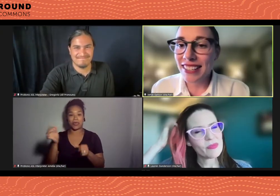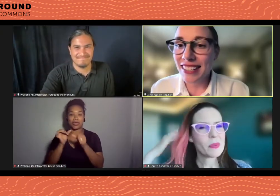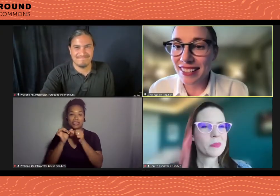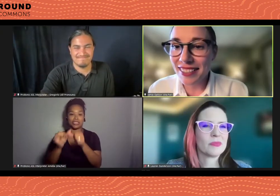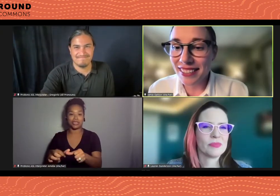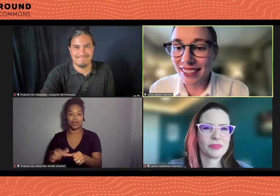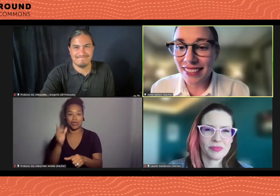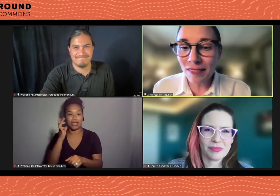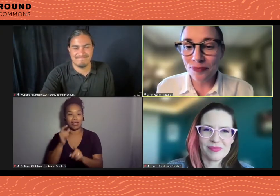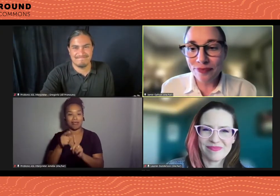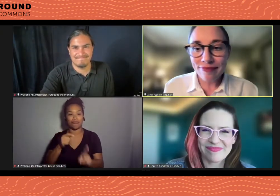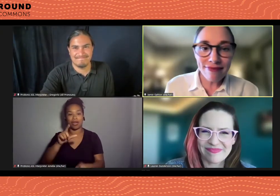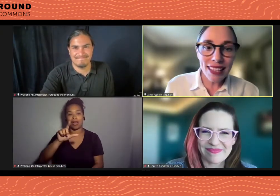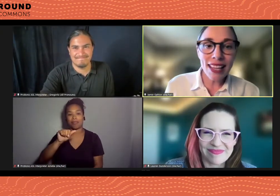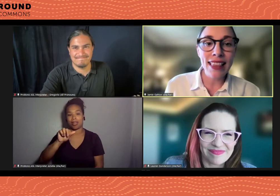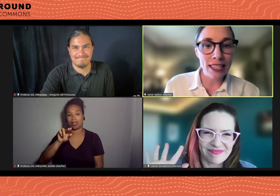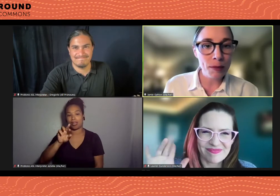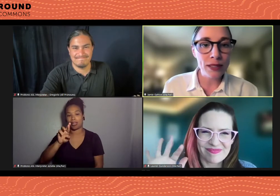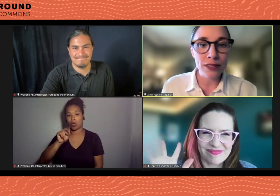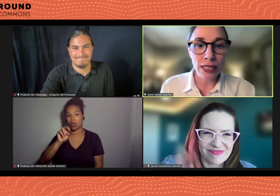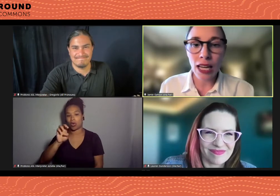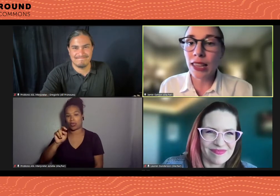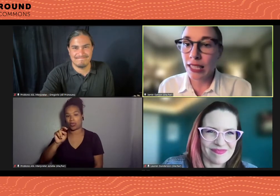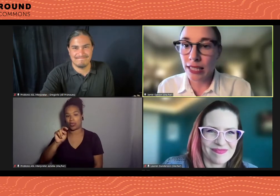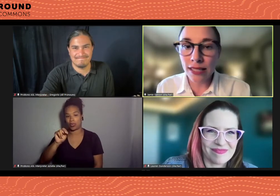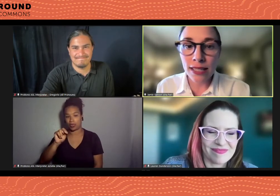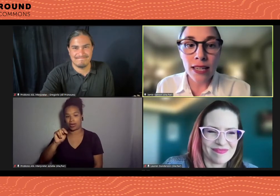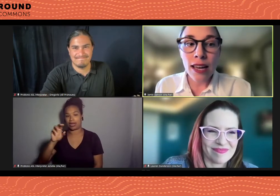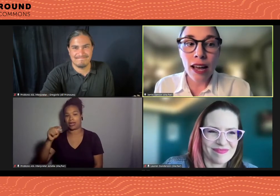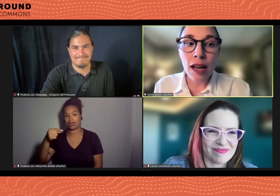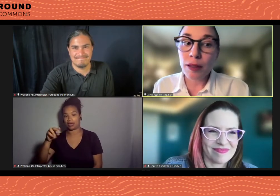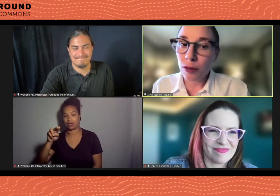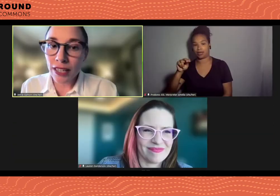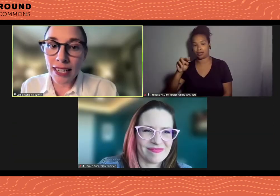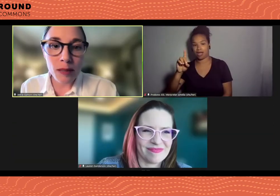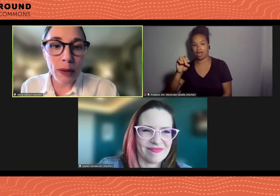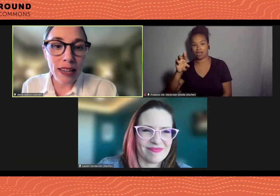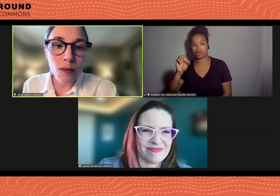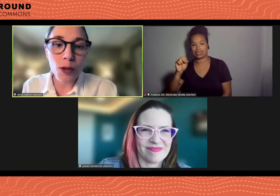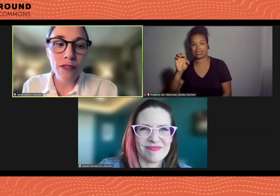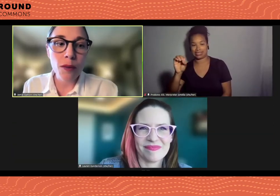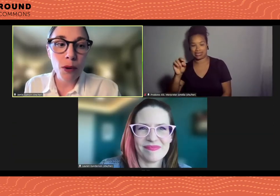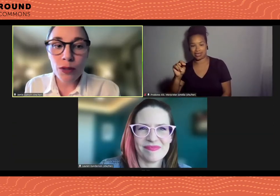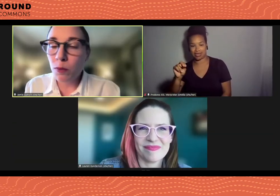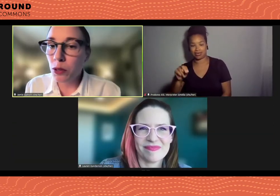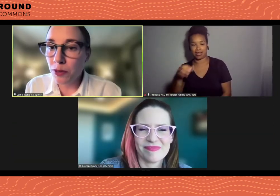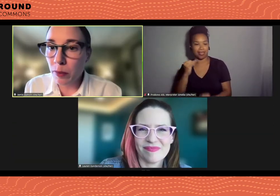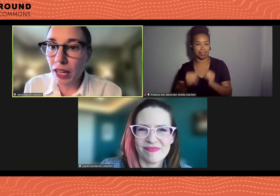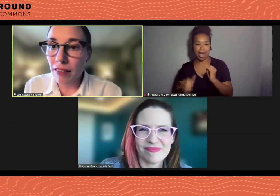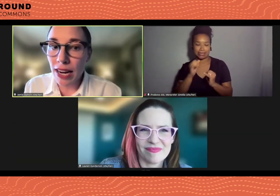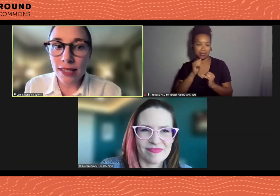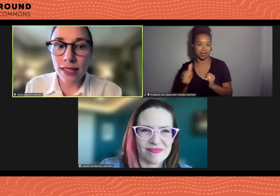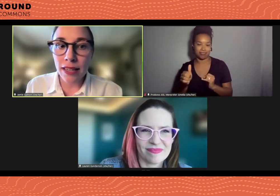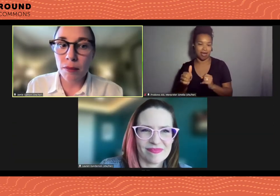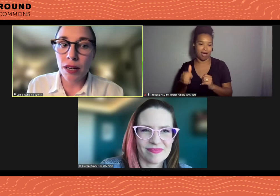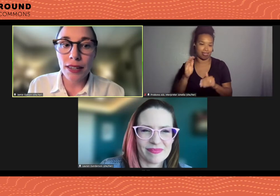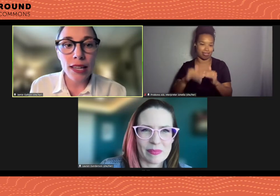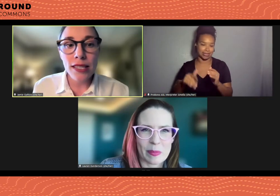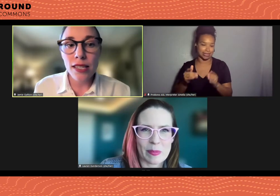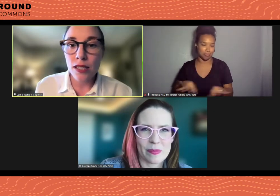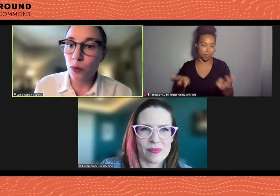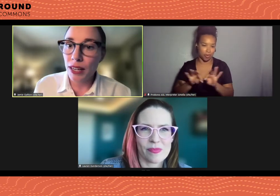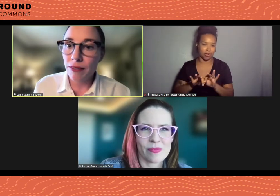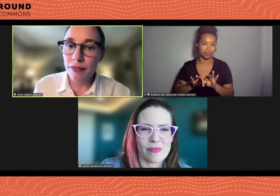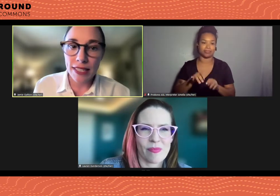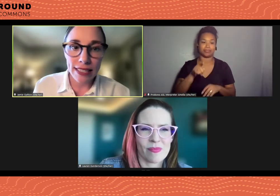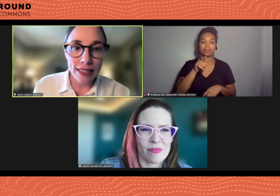Lauren Gunderson. Last but certainly not least, Lauren has been one of the most produced playwrights in America